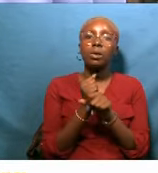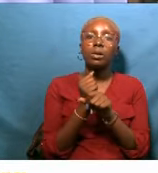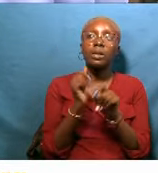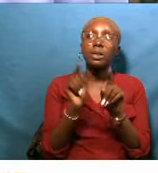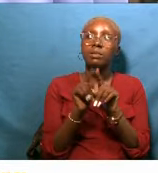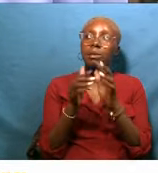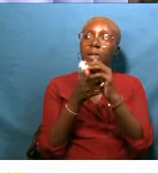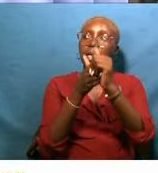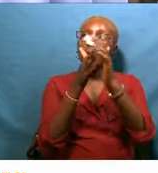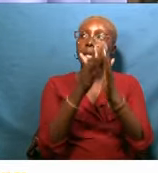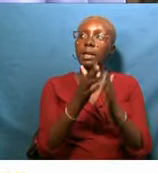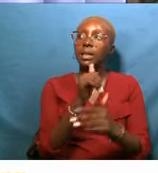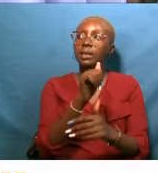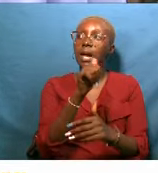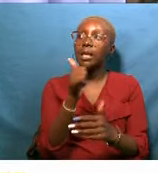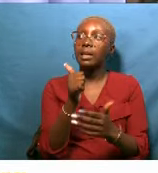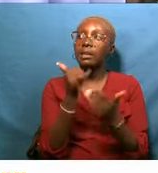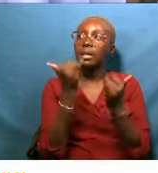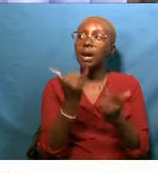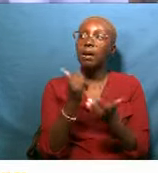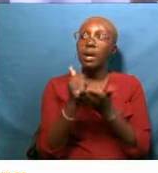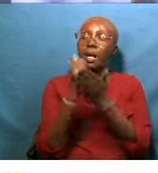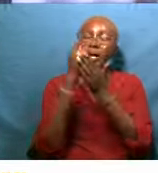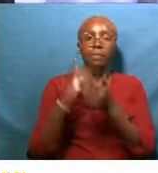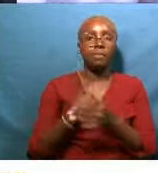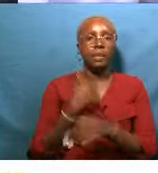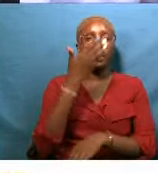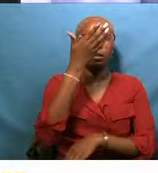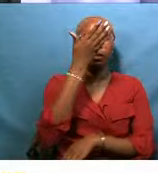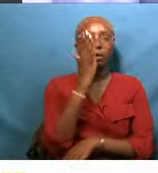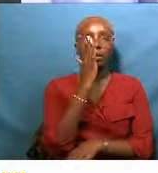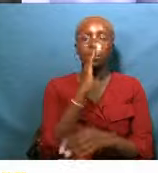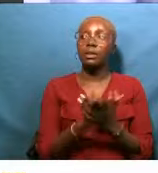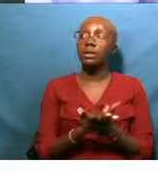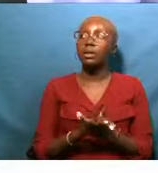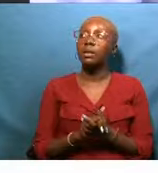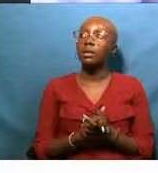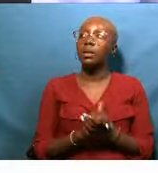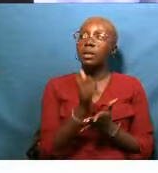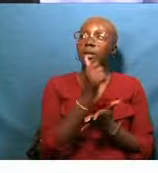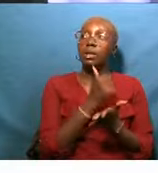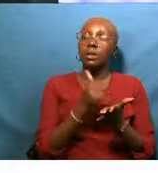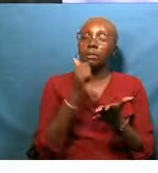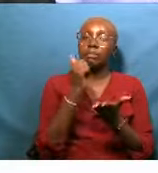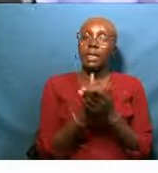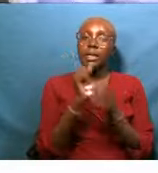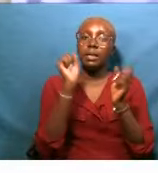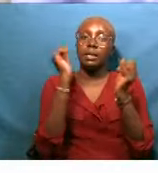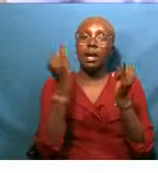successors. So help me God. Amen. He'll now sign the oath.